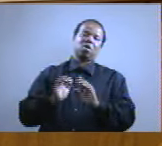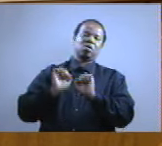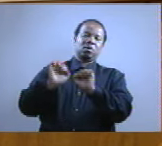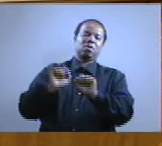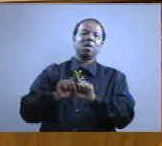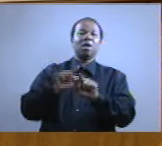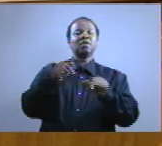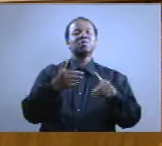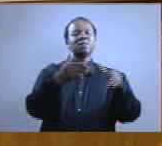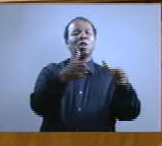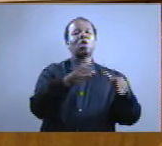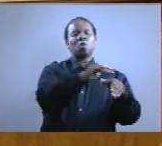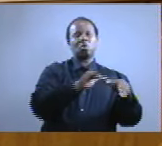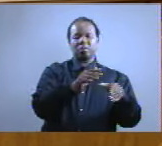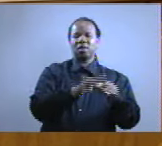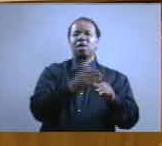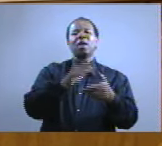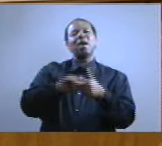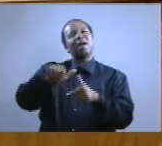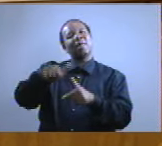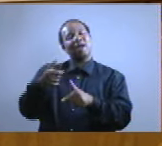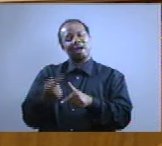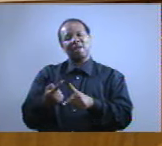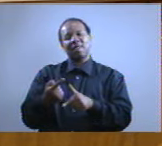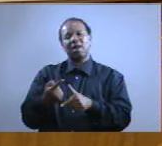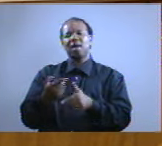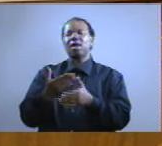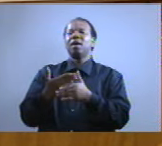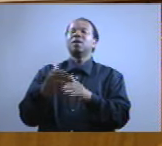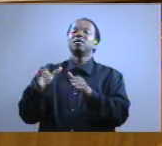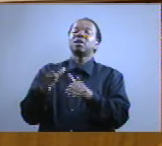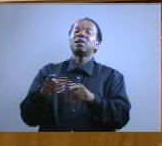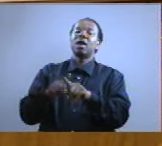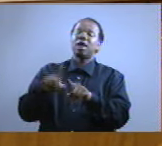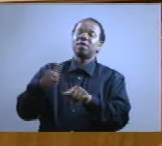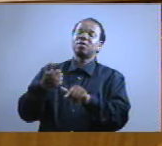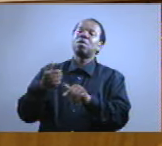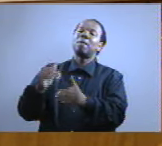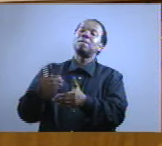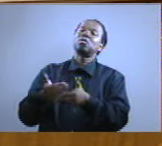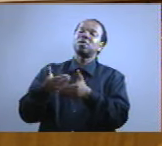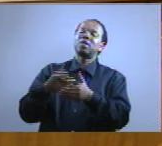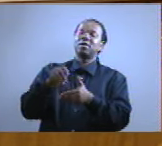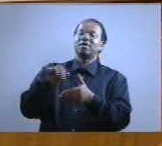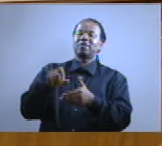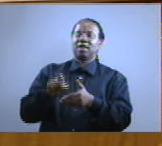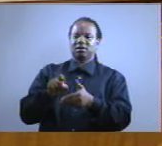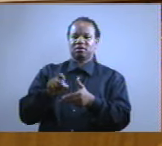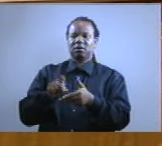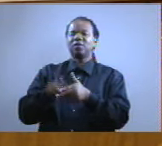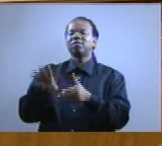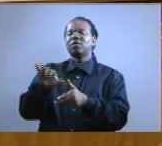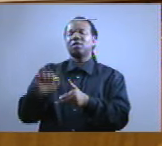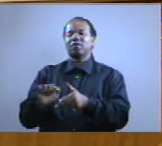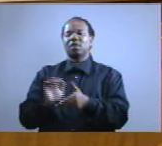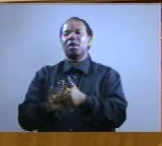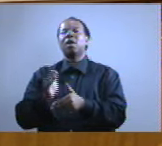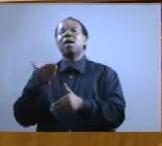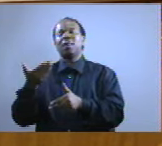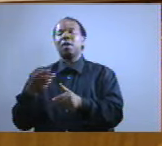zones and the maritime sector, preserve and protect the tax bases of South Africa, and address tax anomalies that